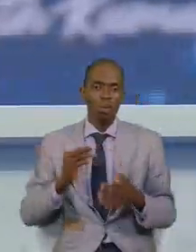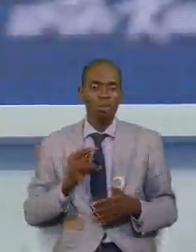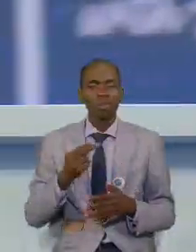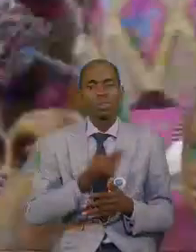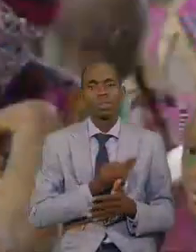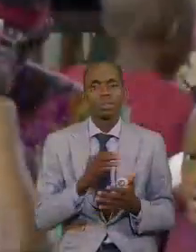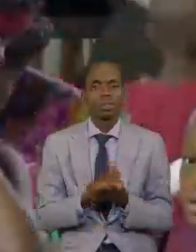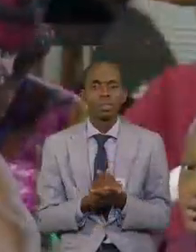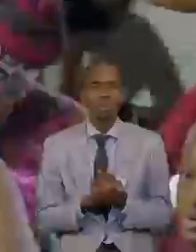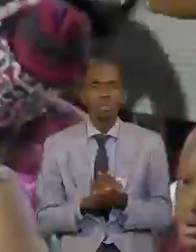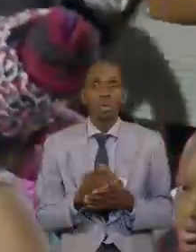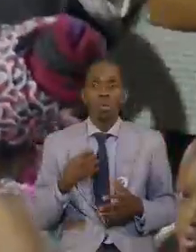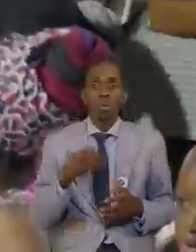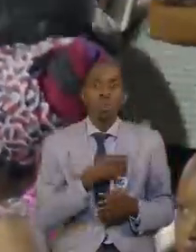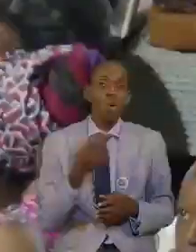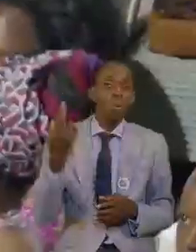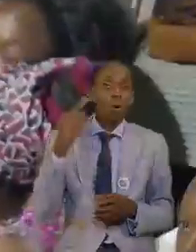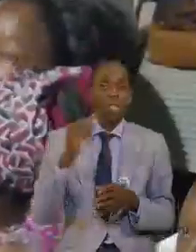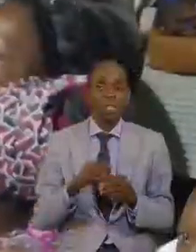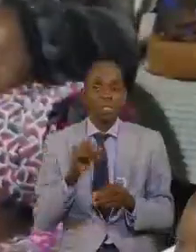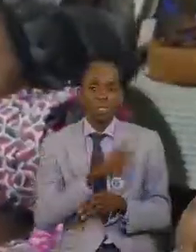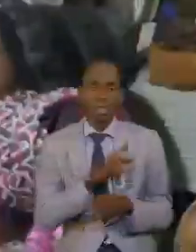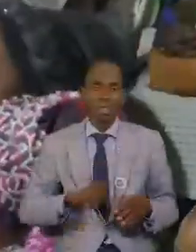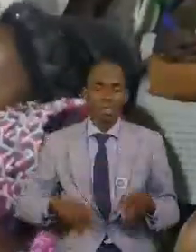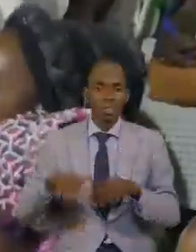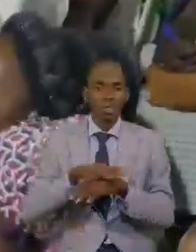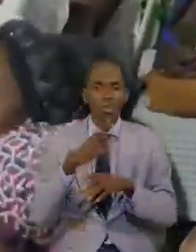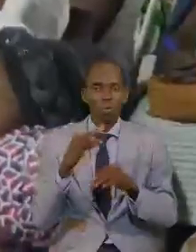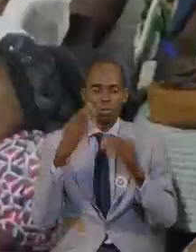We were in the kingdom of the darkness of sin,